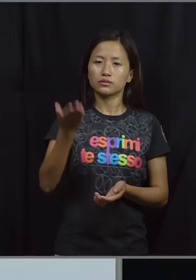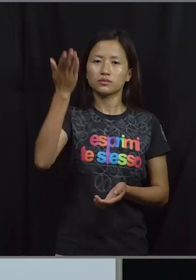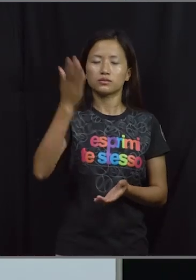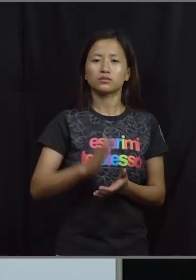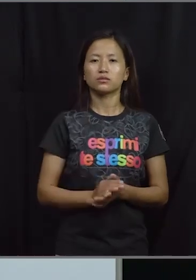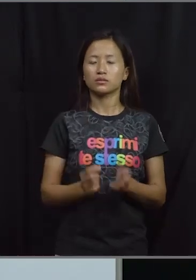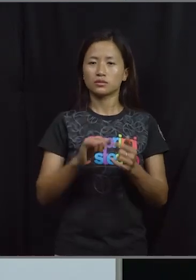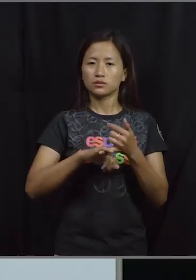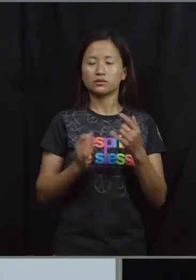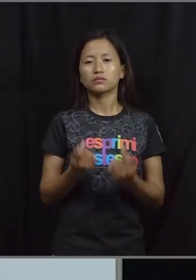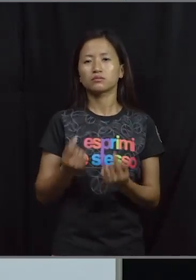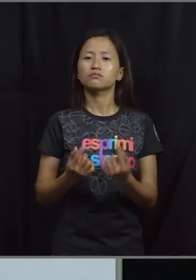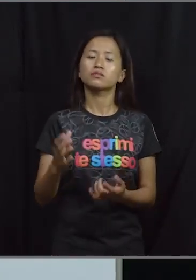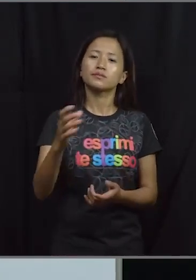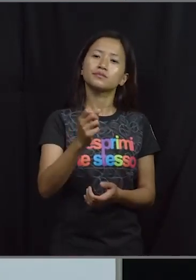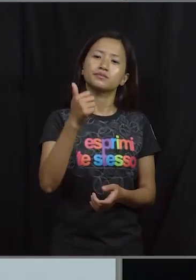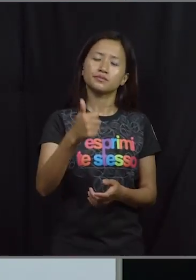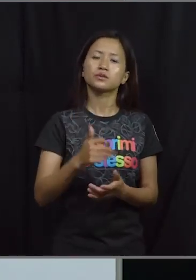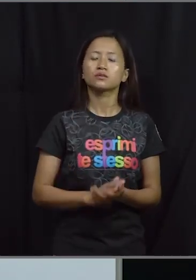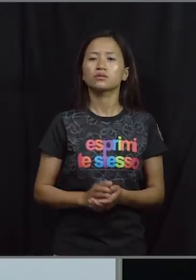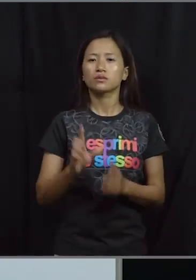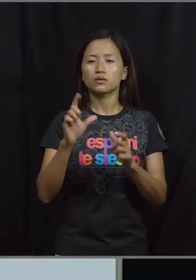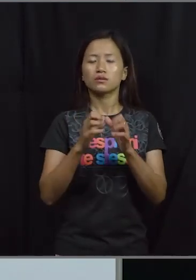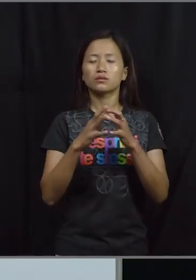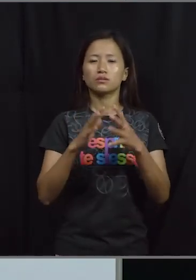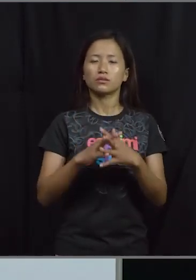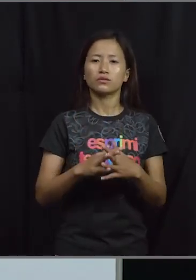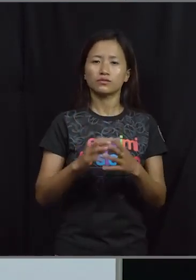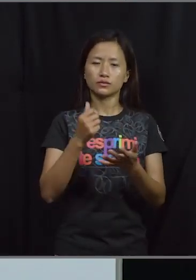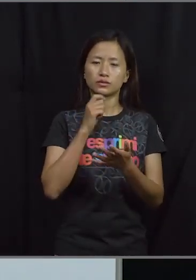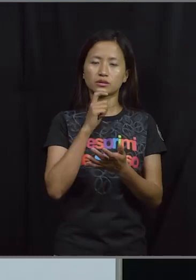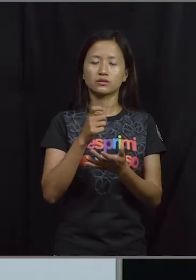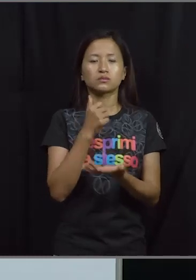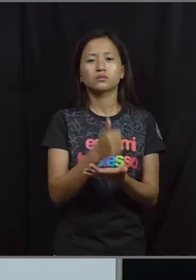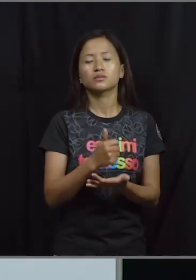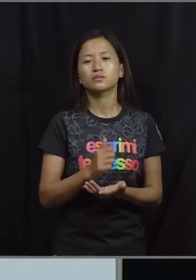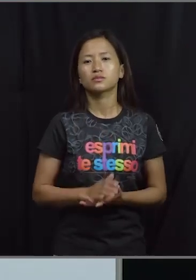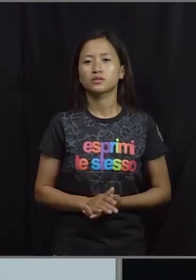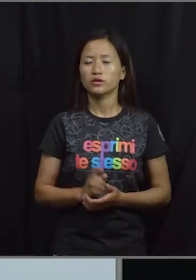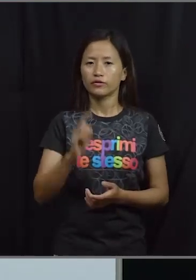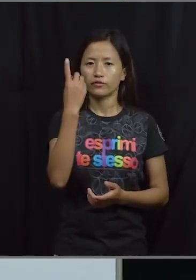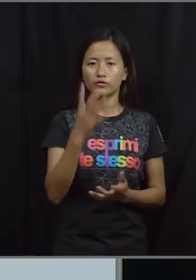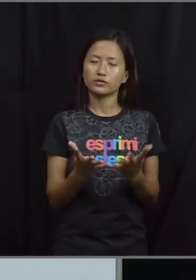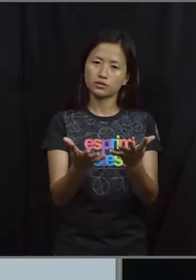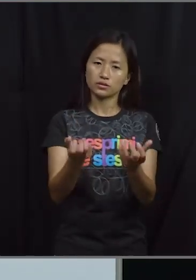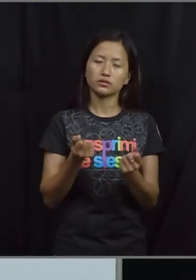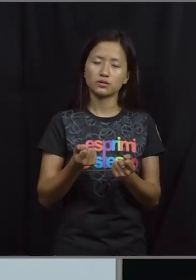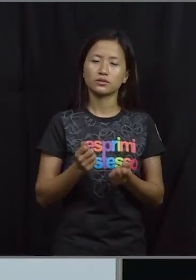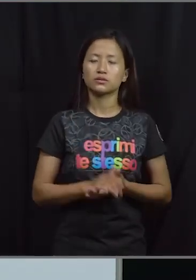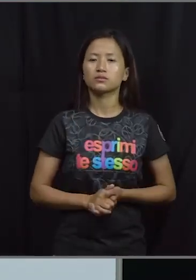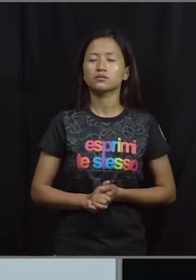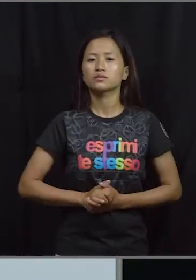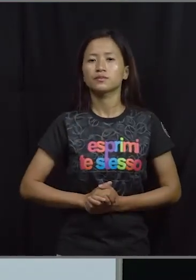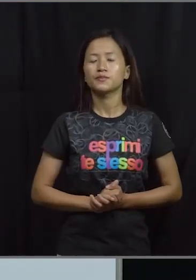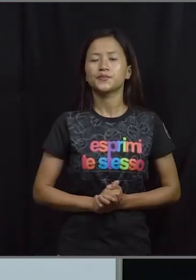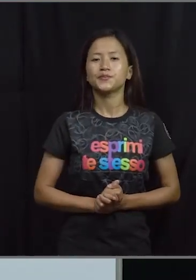not hold good with regard to law of demand. That is why this is the first exception. All right, this